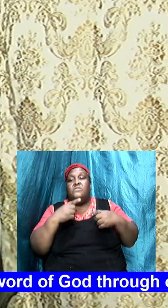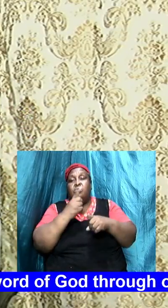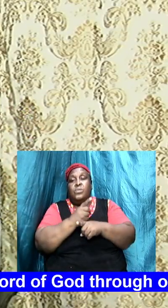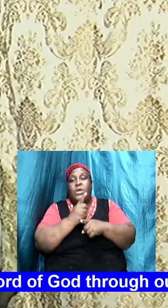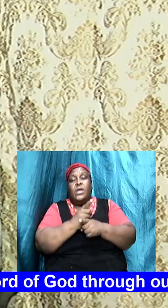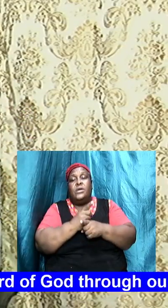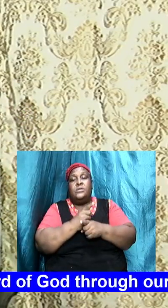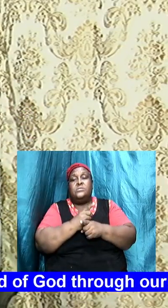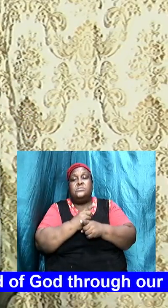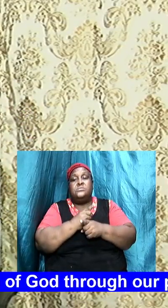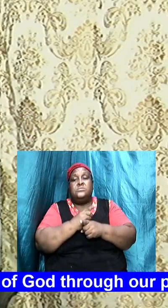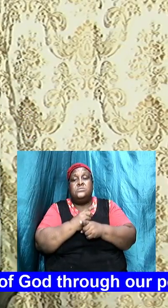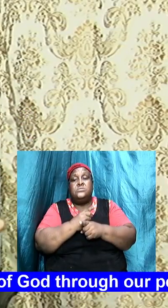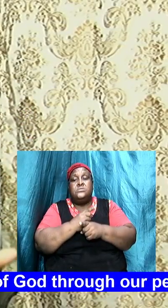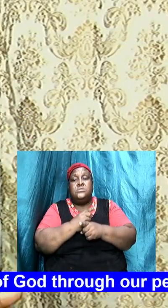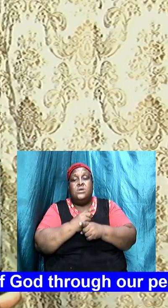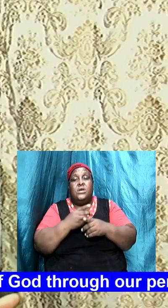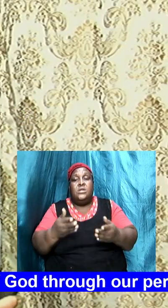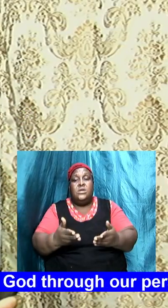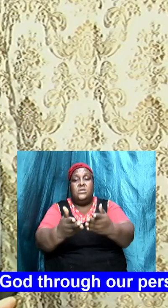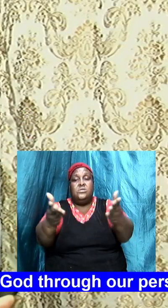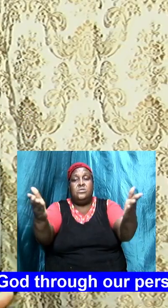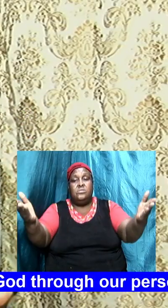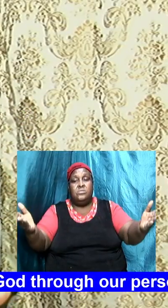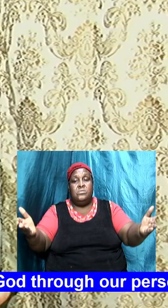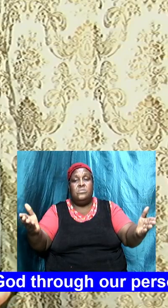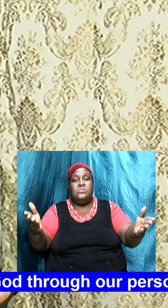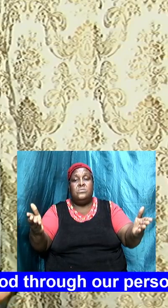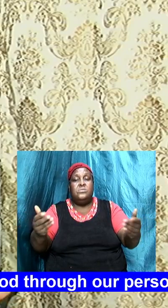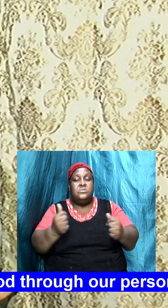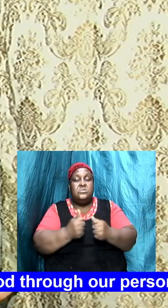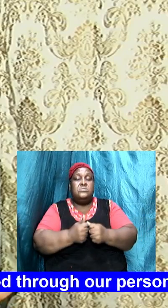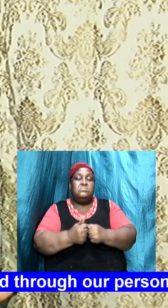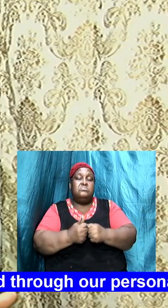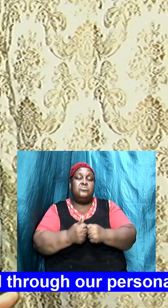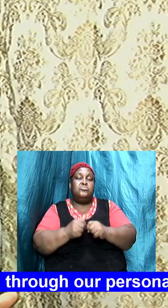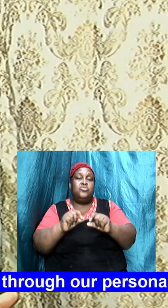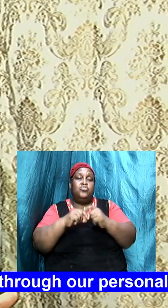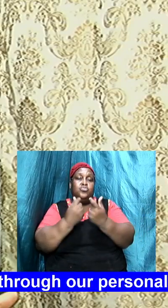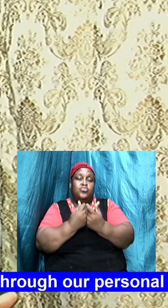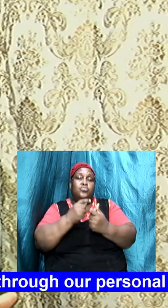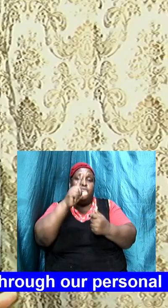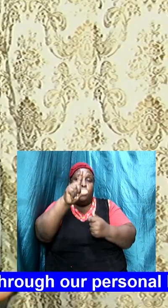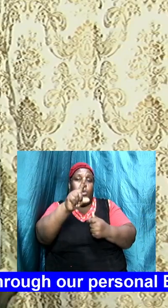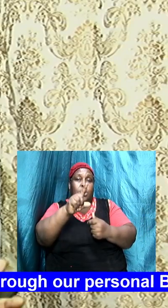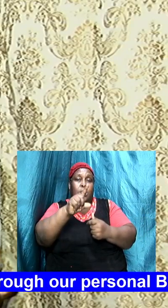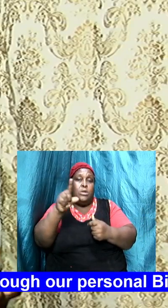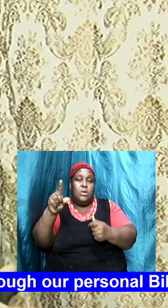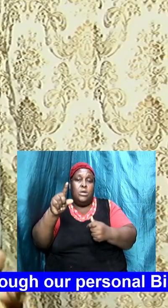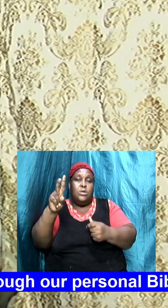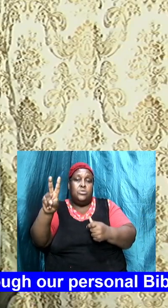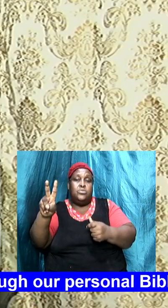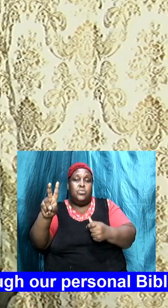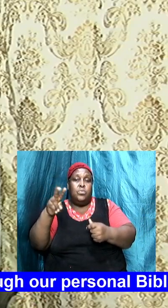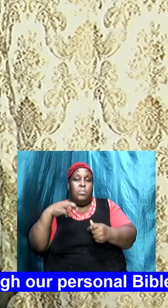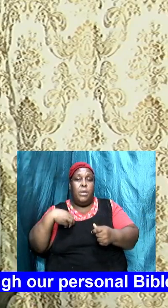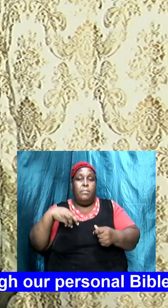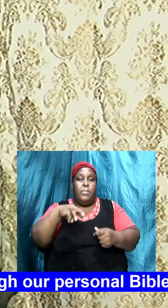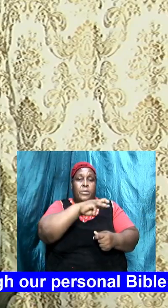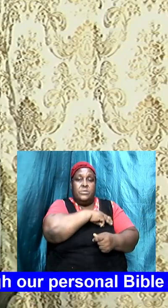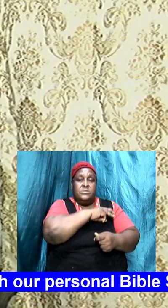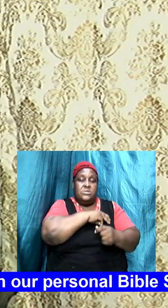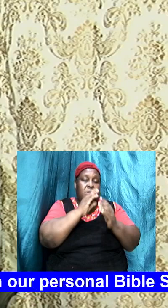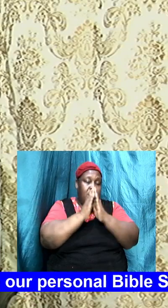out and that, you know, we introduce them to group one and to group two. We're going to ask the leaders to come out as